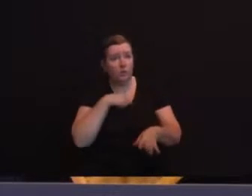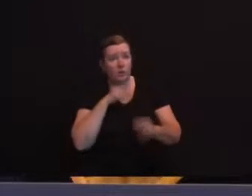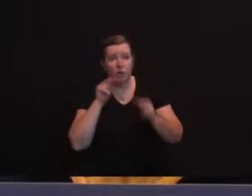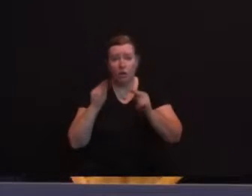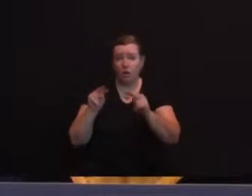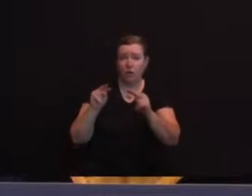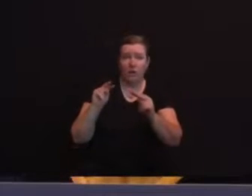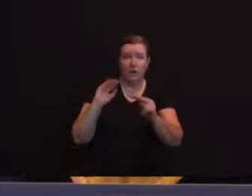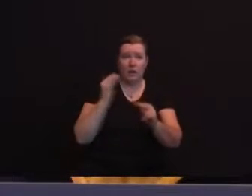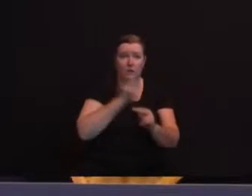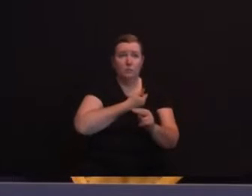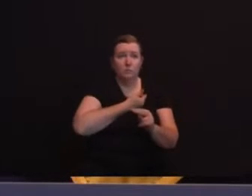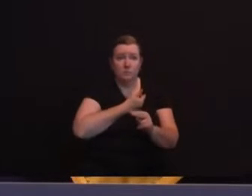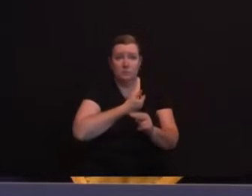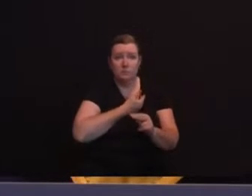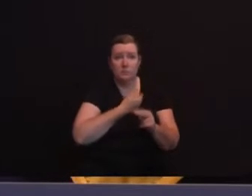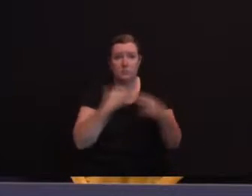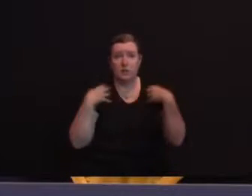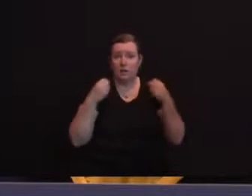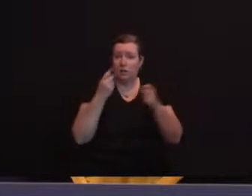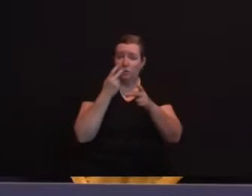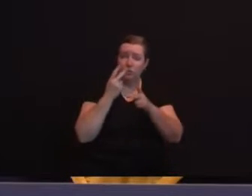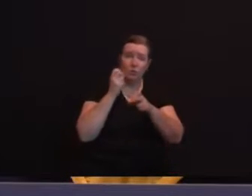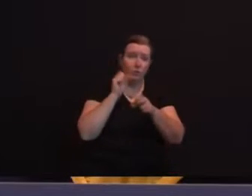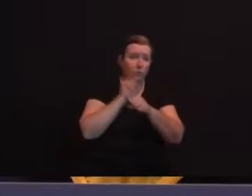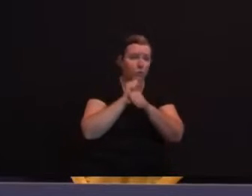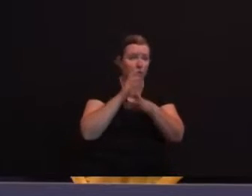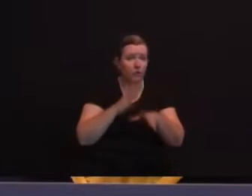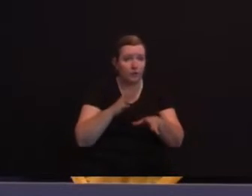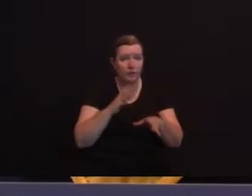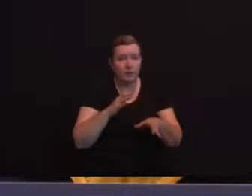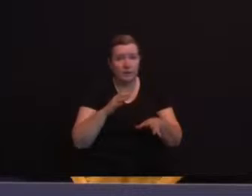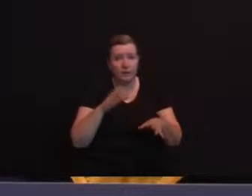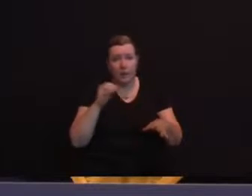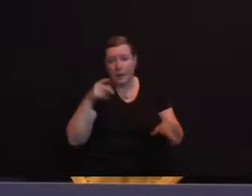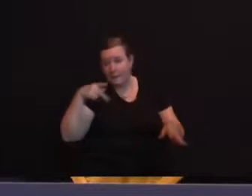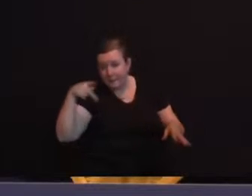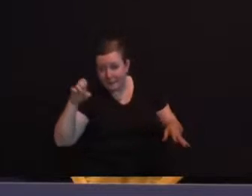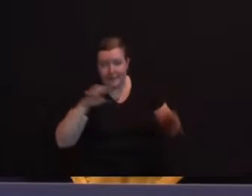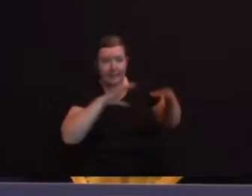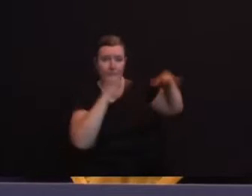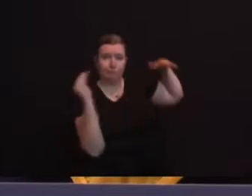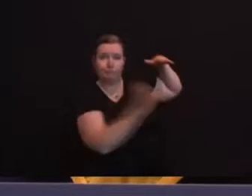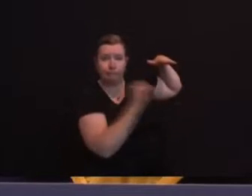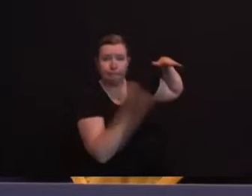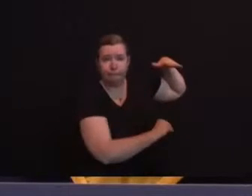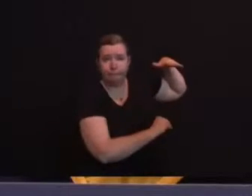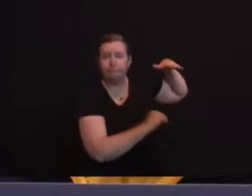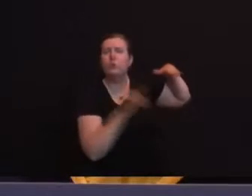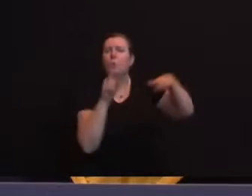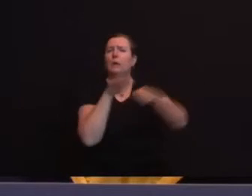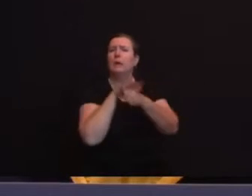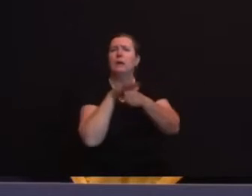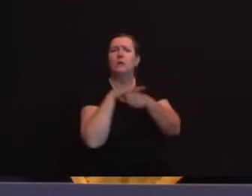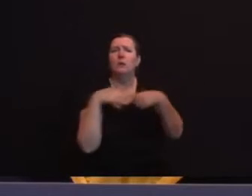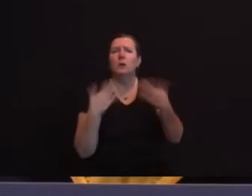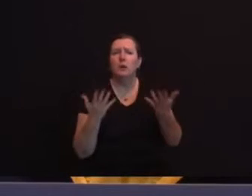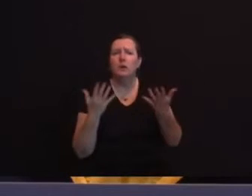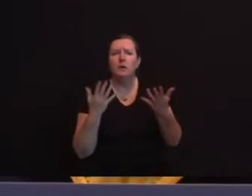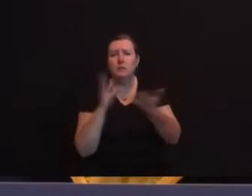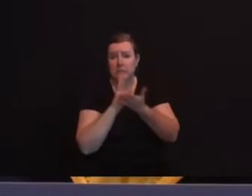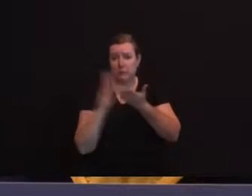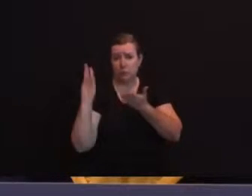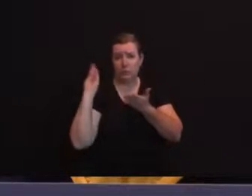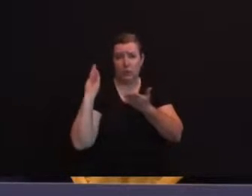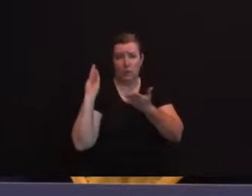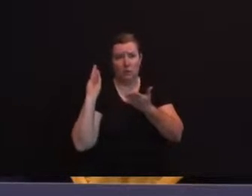of our stockpile, the one area that I think we mentioned this as long ago as maybe 6 weeks, the